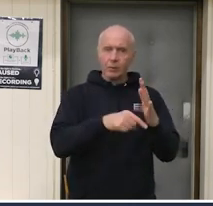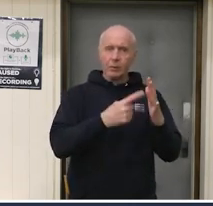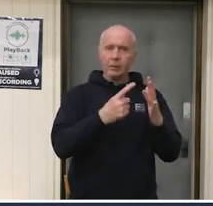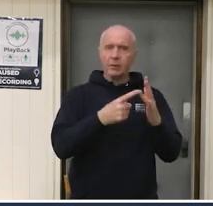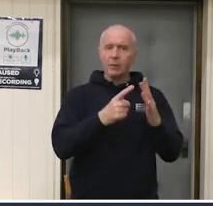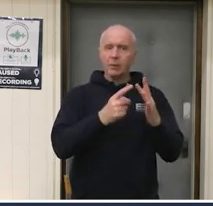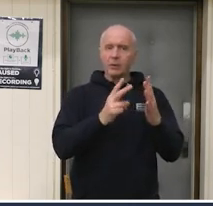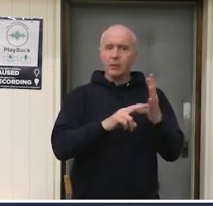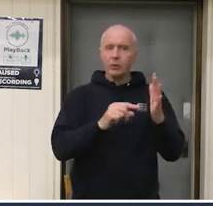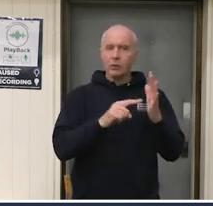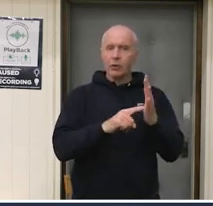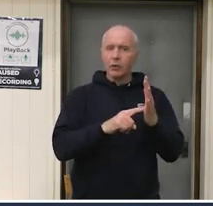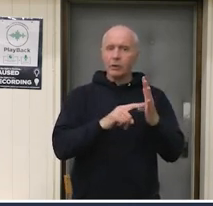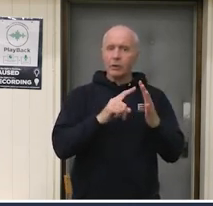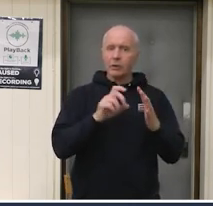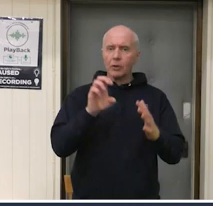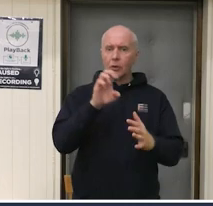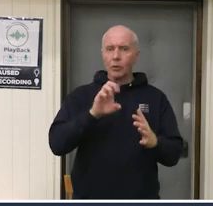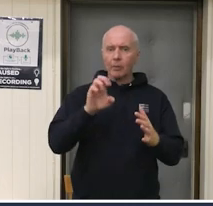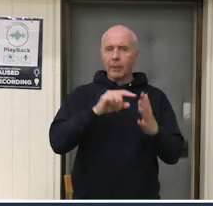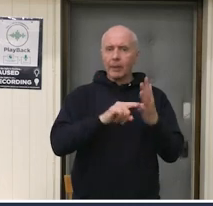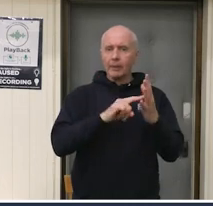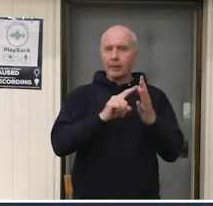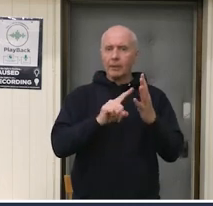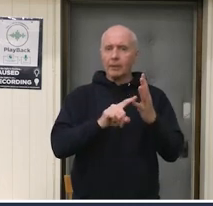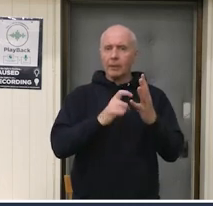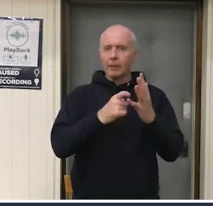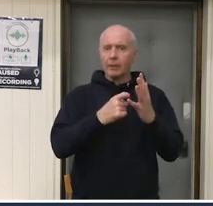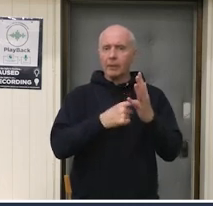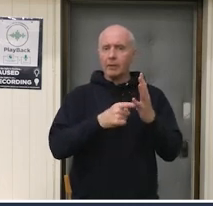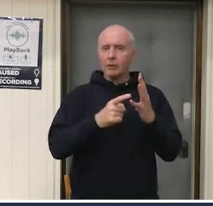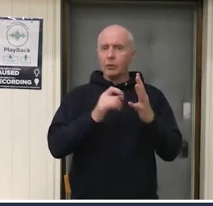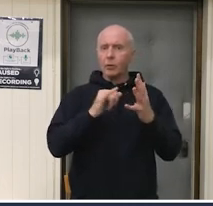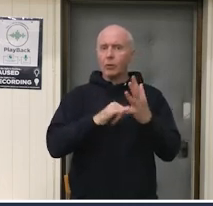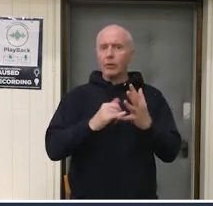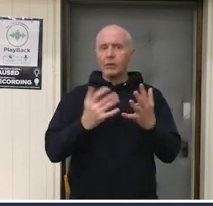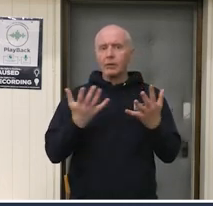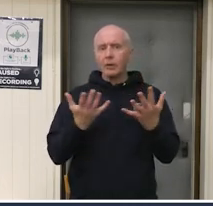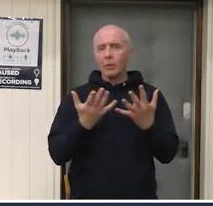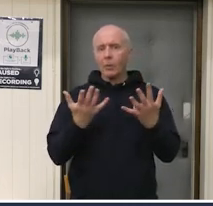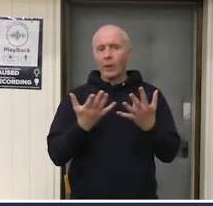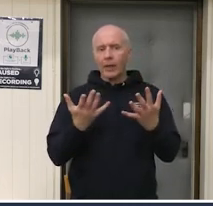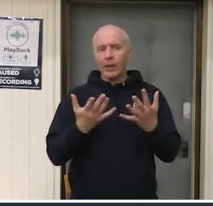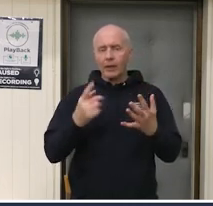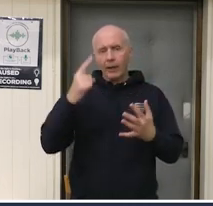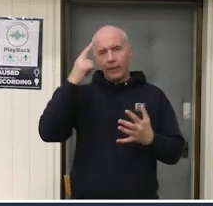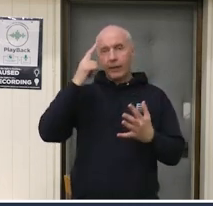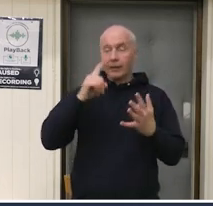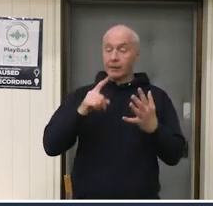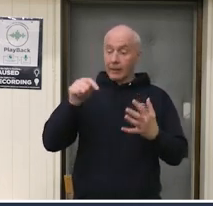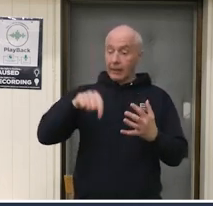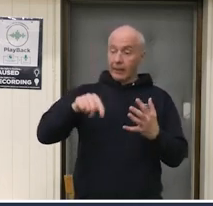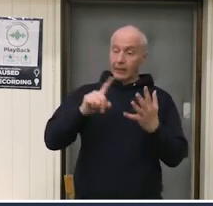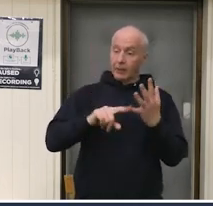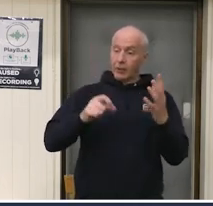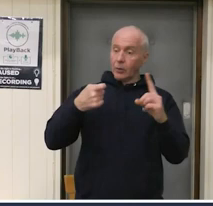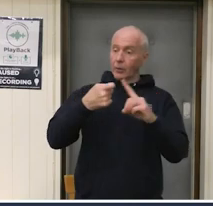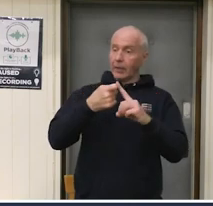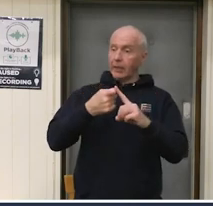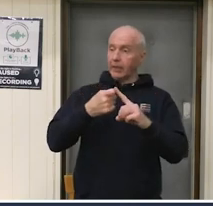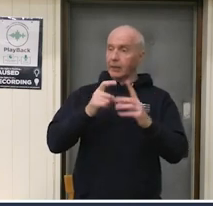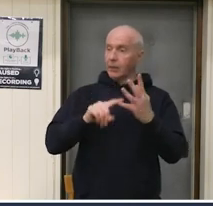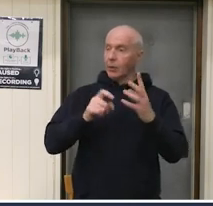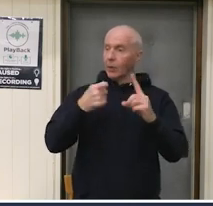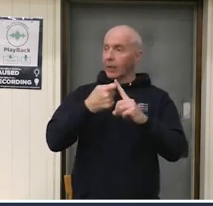Torus, and it is on UK soil. Well, actually, it used to be on EU soil, but I think since we've left the EU, it's not, I don't know what